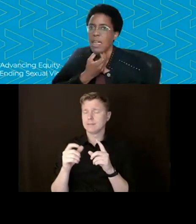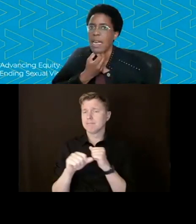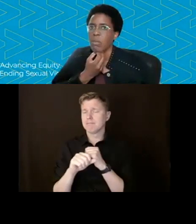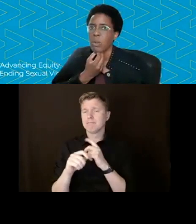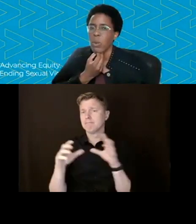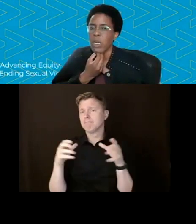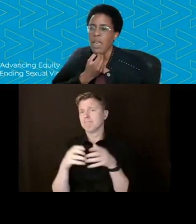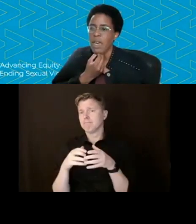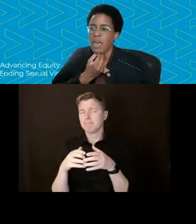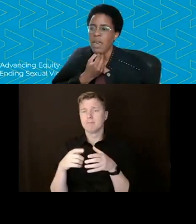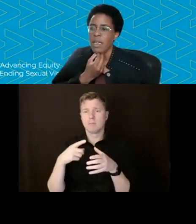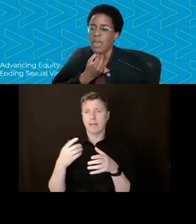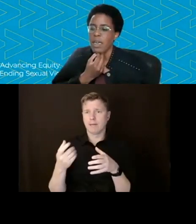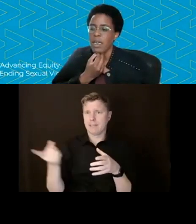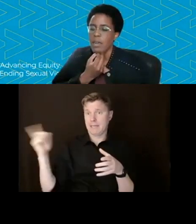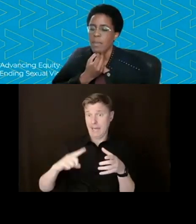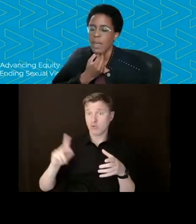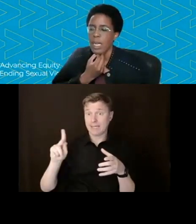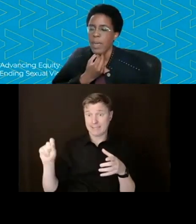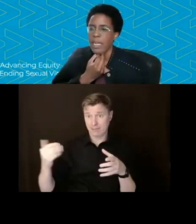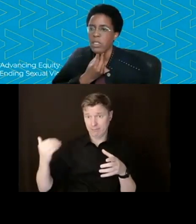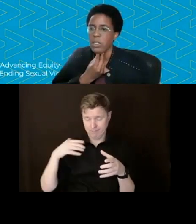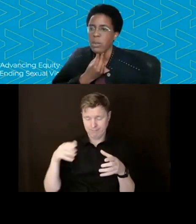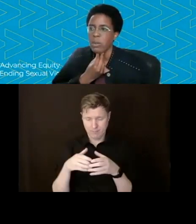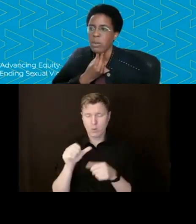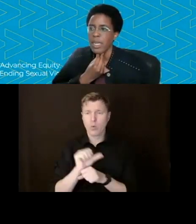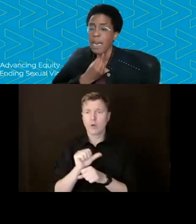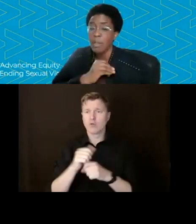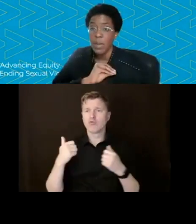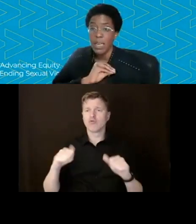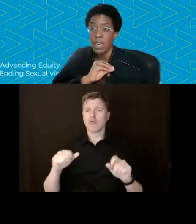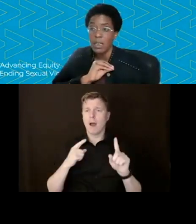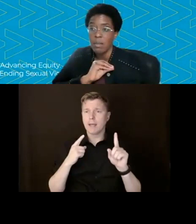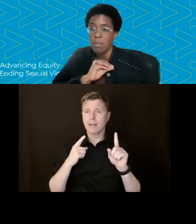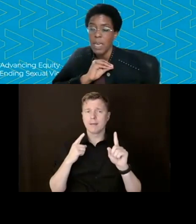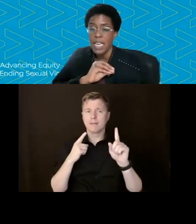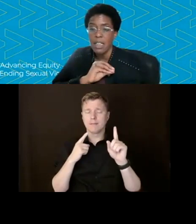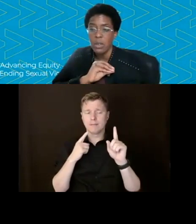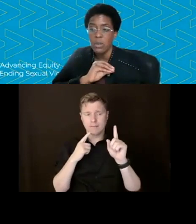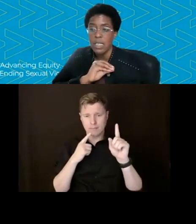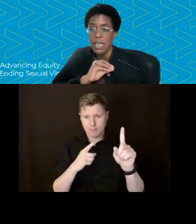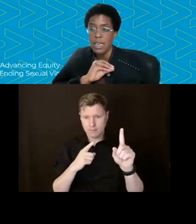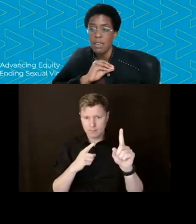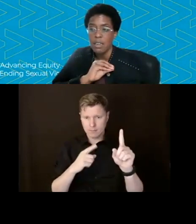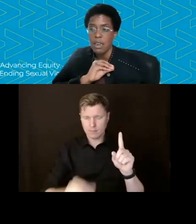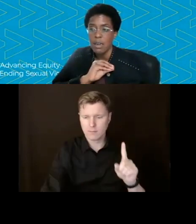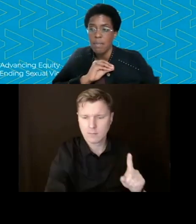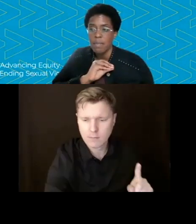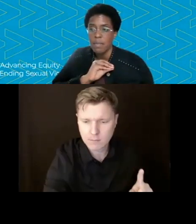ago, and we were working on a campaign to cap the rate on payday loans